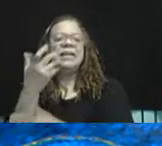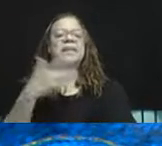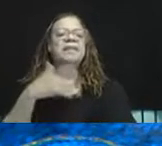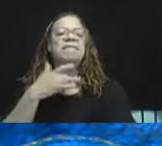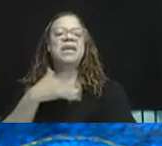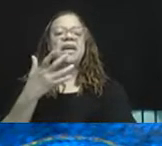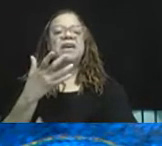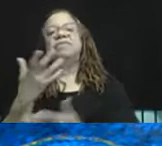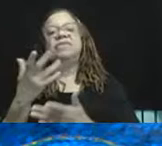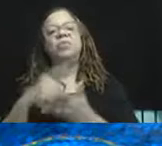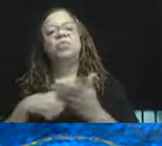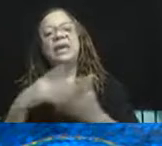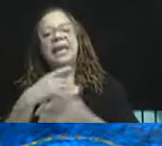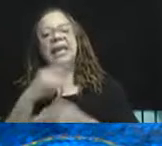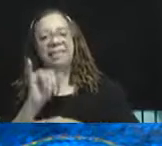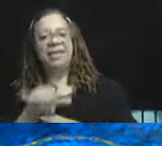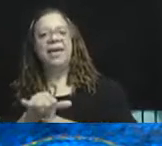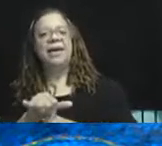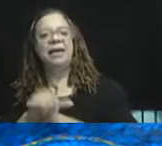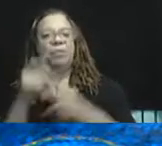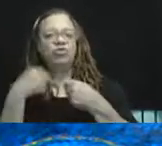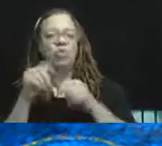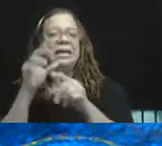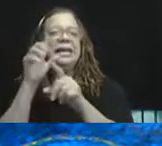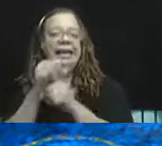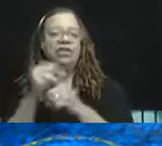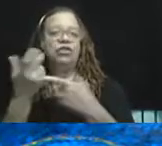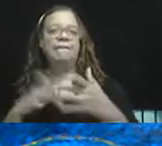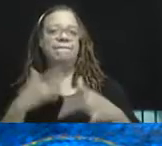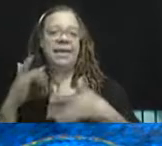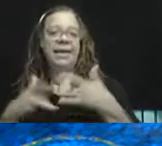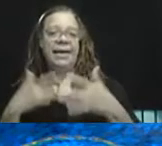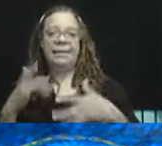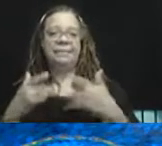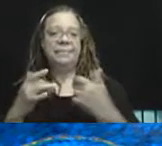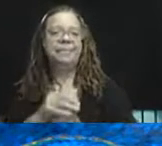it's like there is what I always am trying to capture. And like